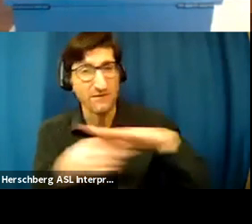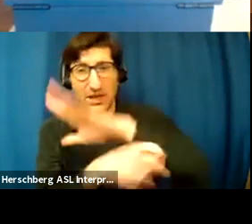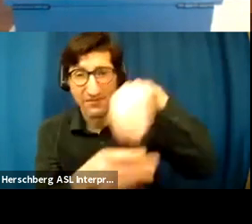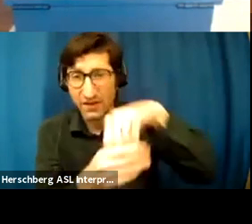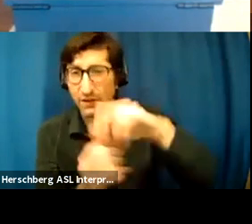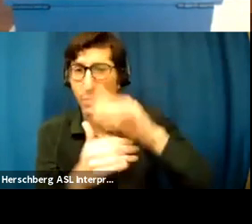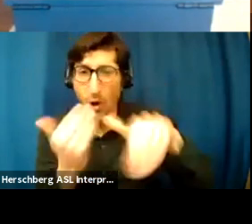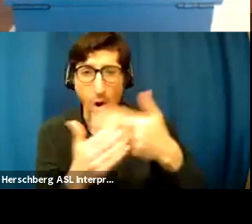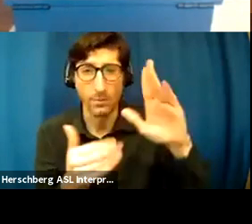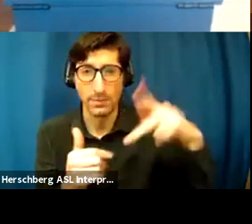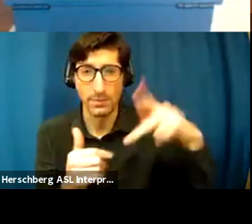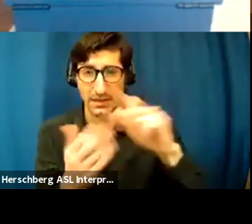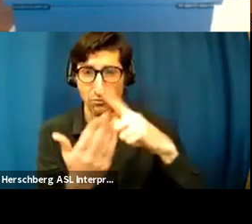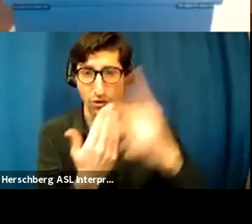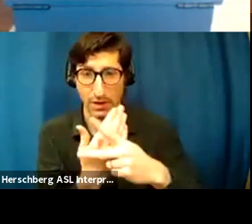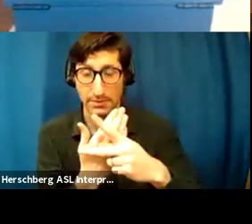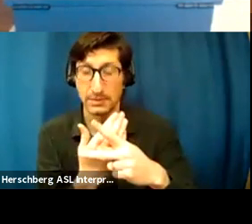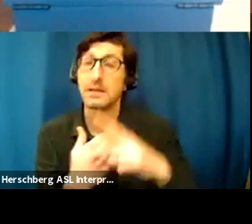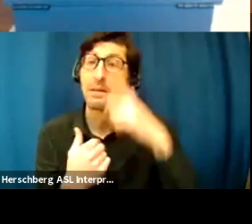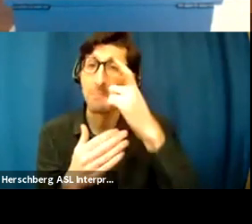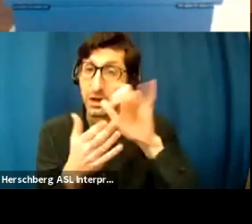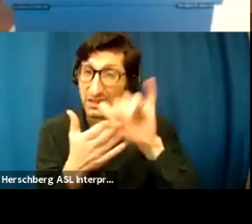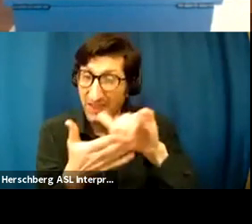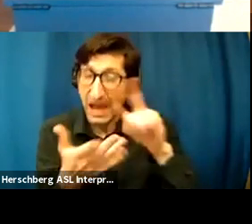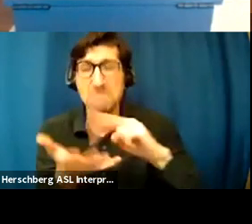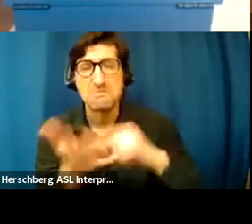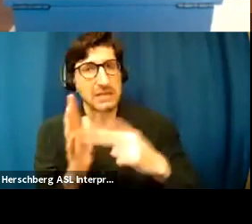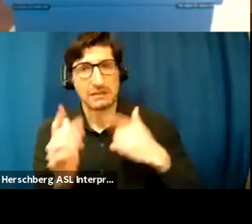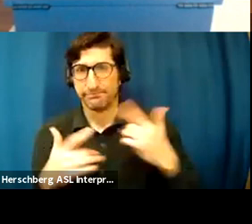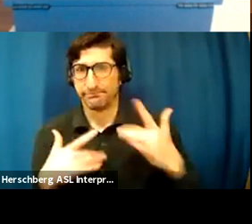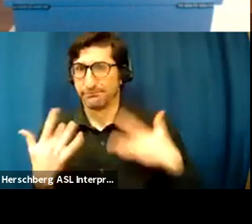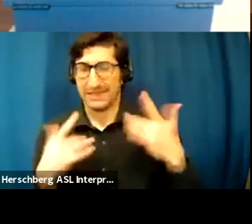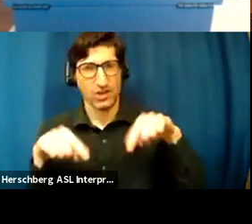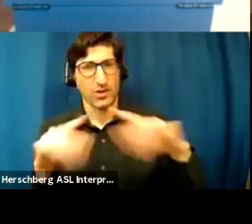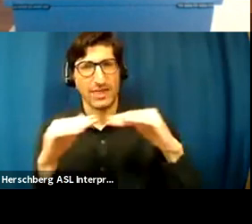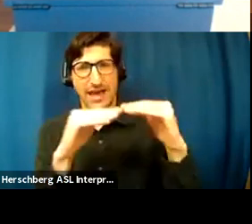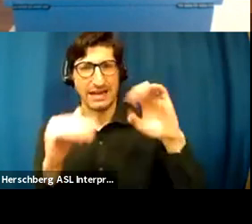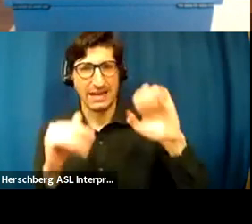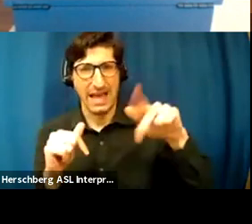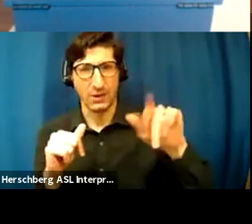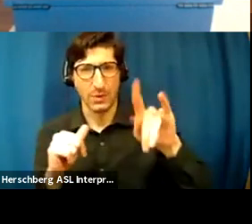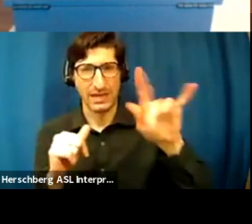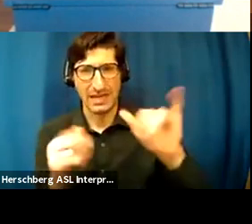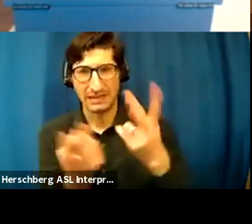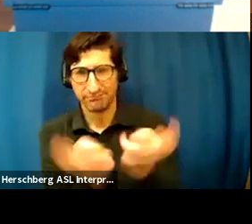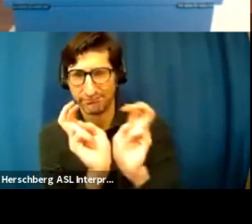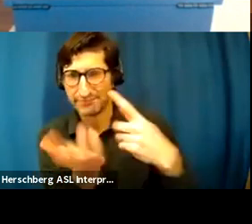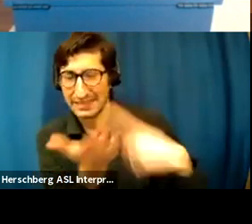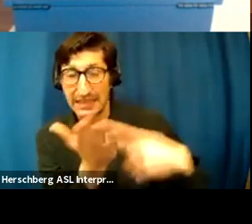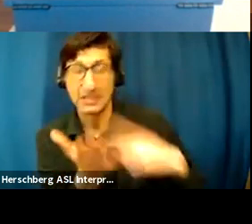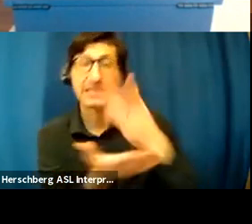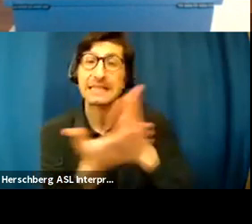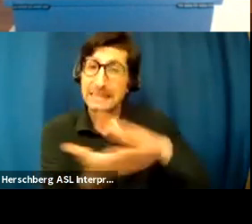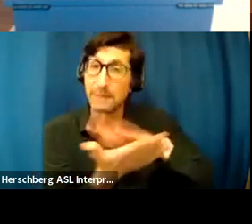BPS programming. As such, it was refreshing to hear at the Equity Roundtable that some school leaders are implementing measures